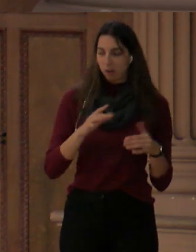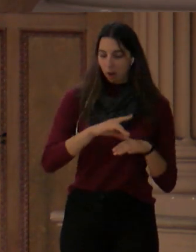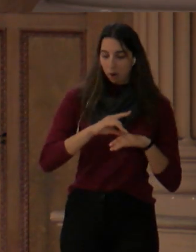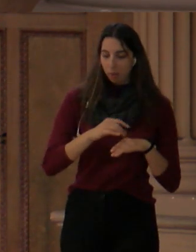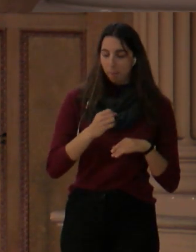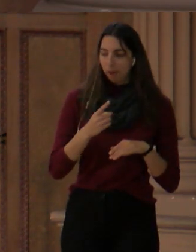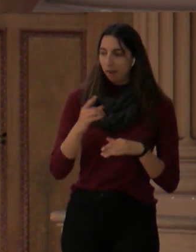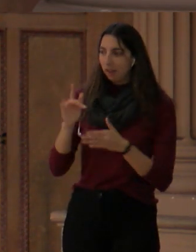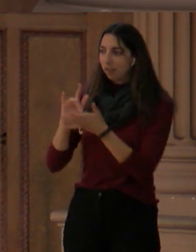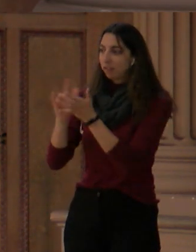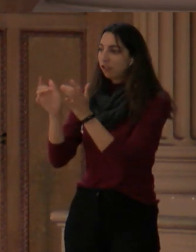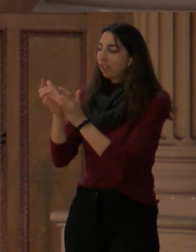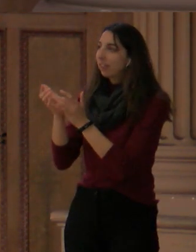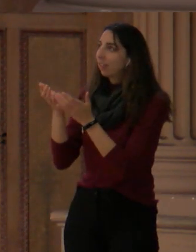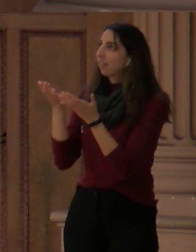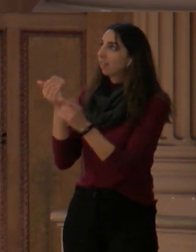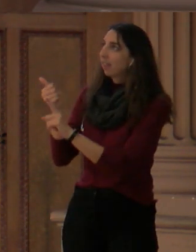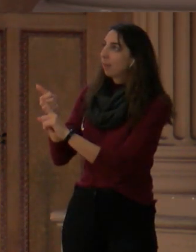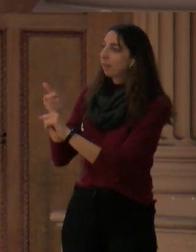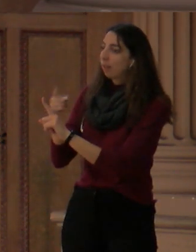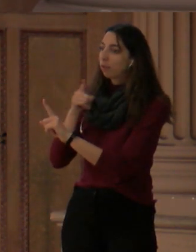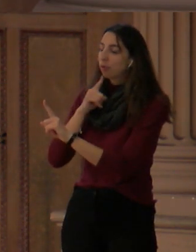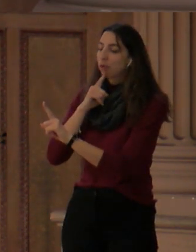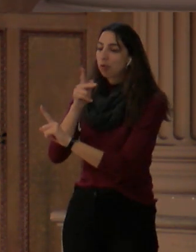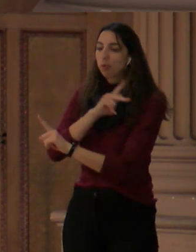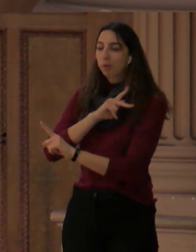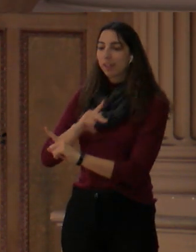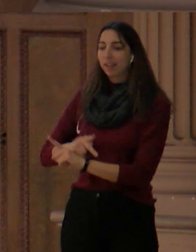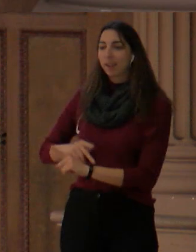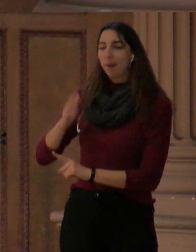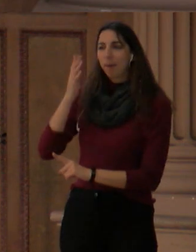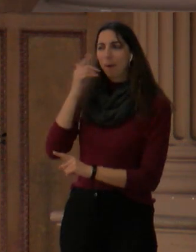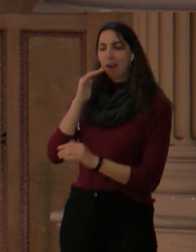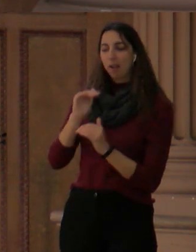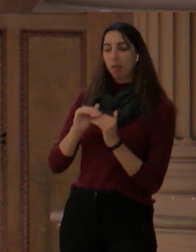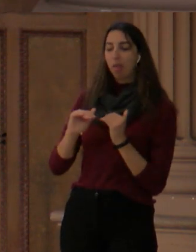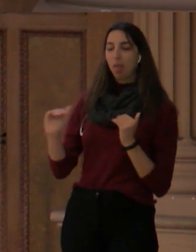But if Jesus really is this king, why the apathy?